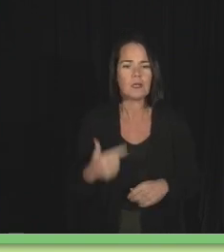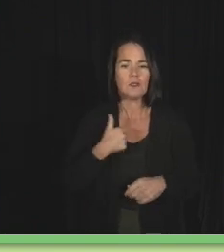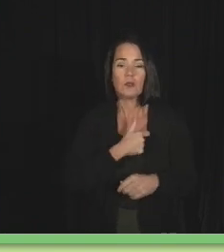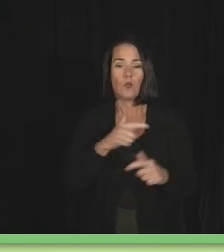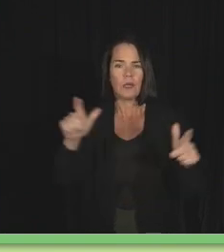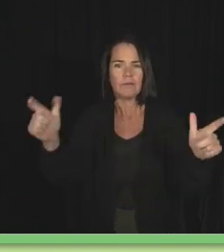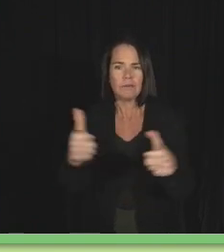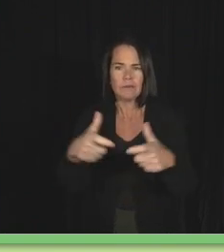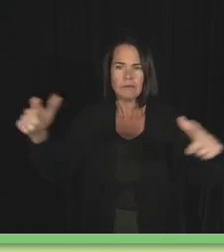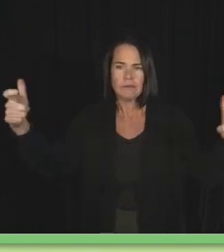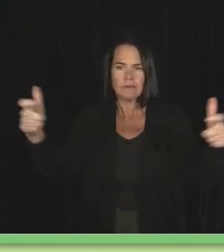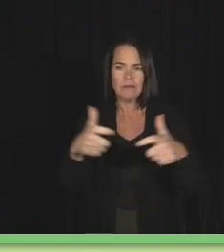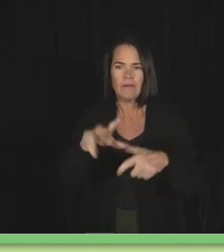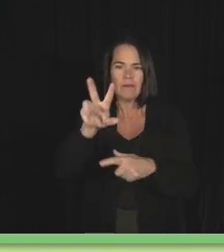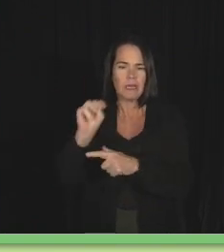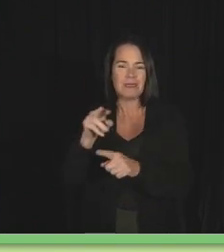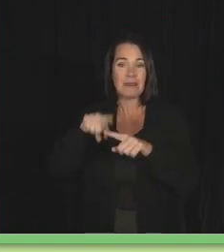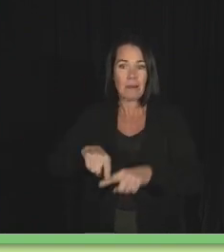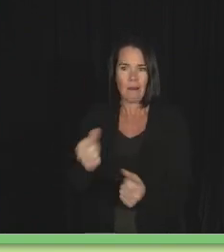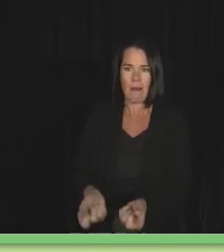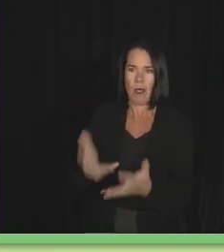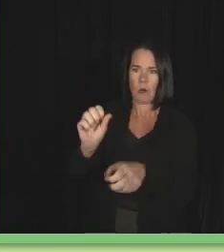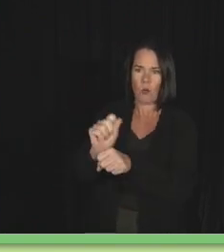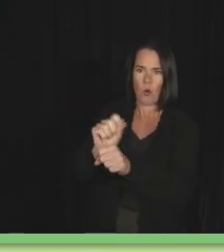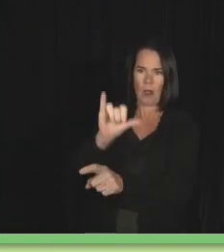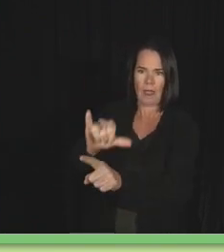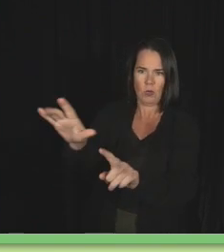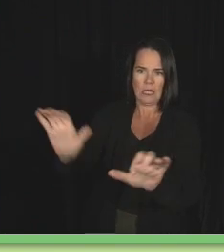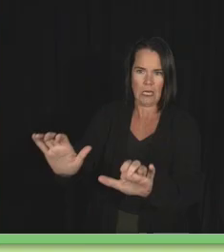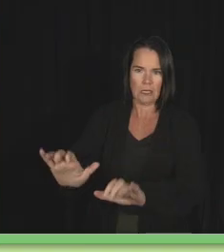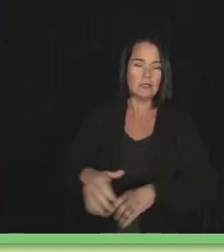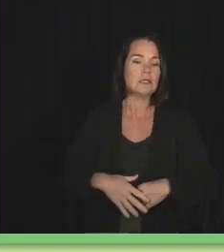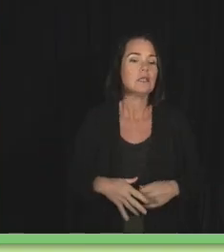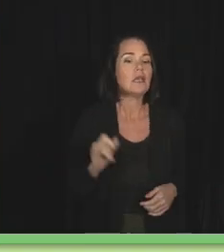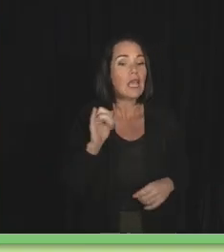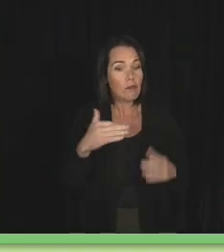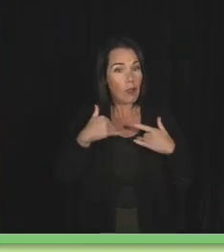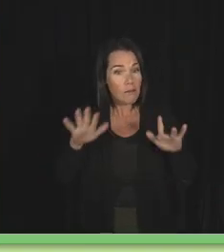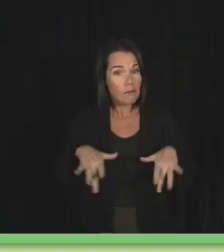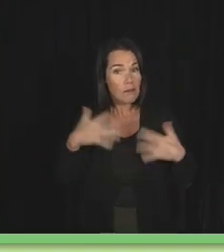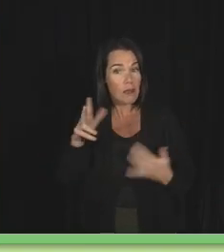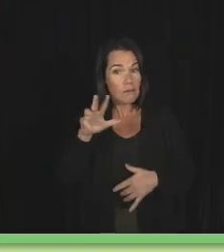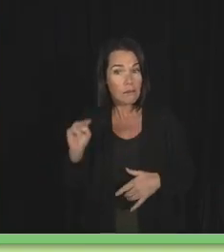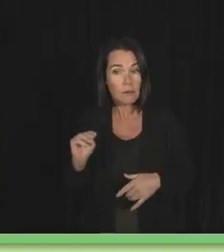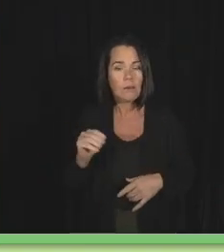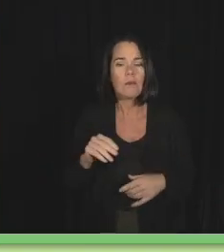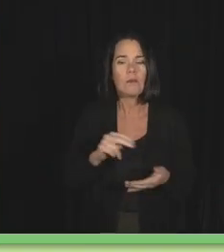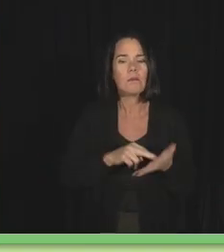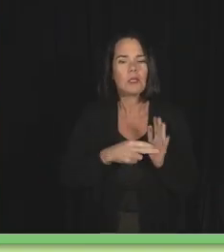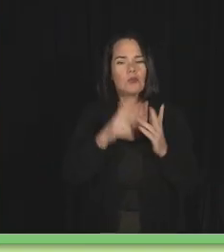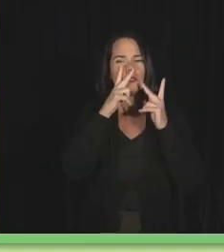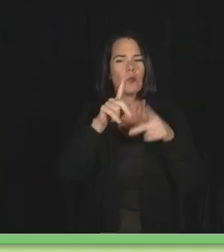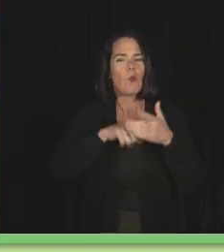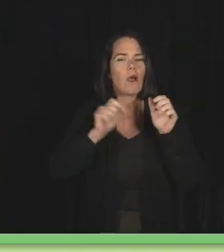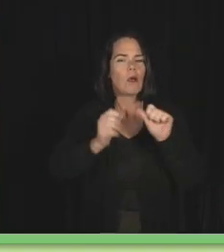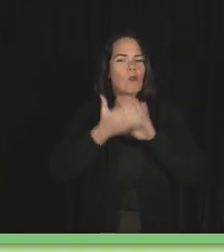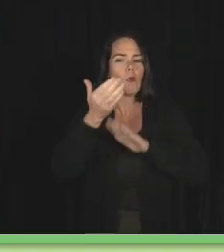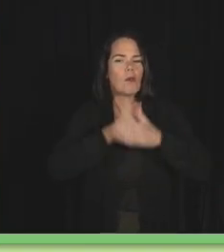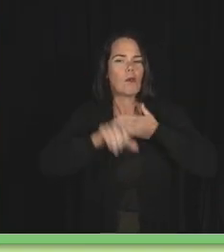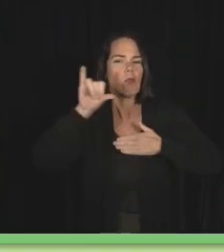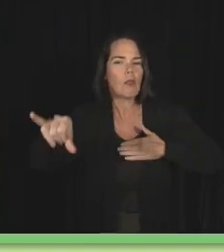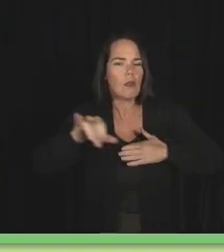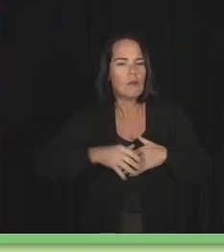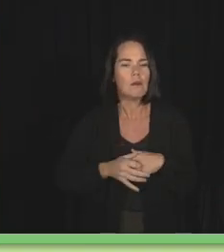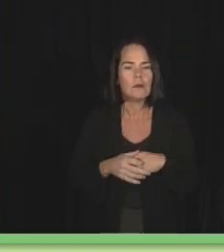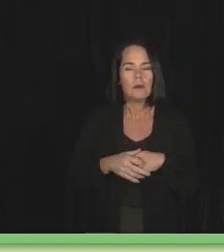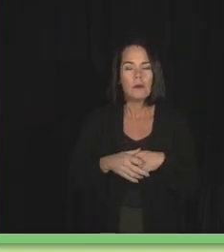needs. So we have a lightweight virtual machine right now. So let's see what we run in it. We direct boot the